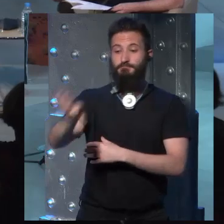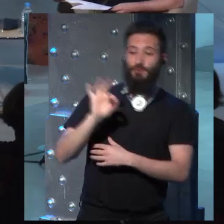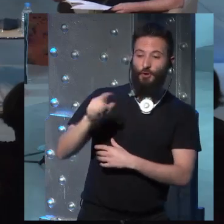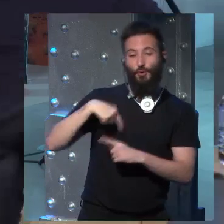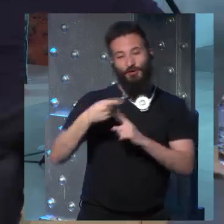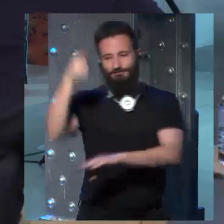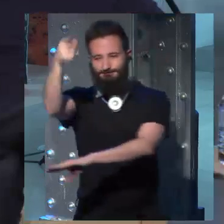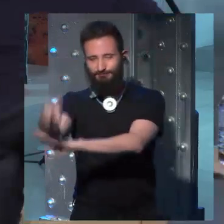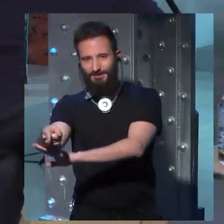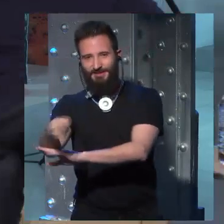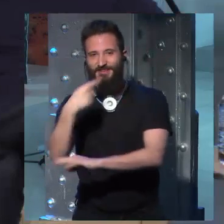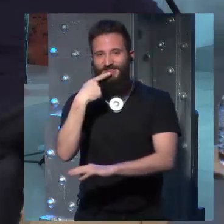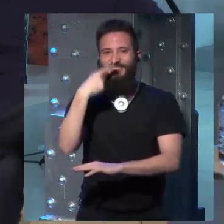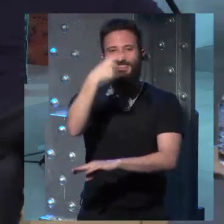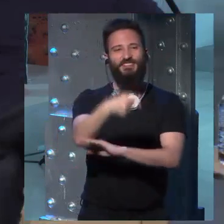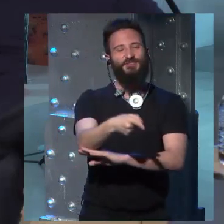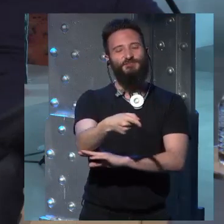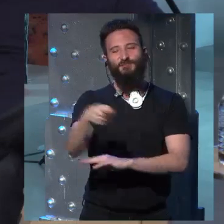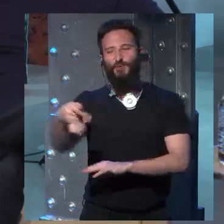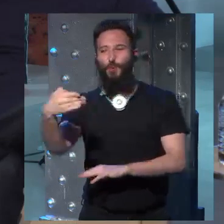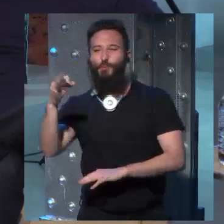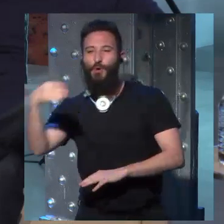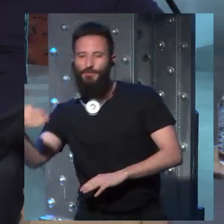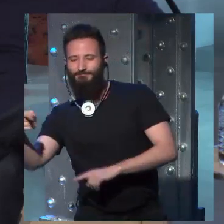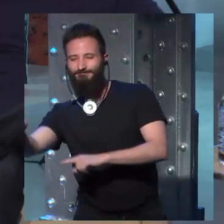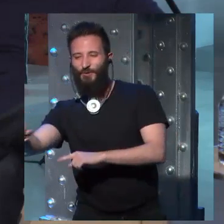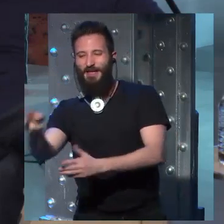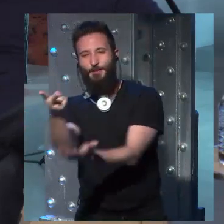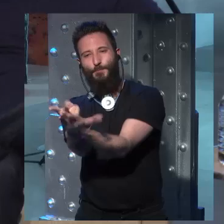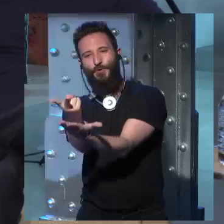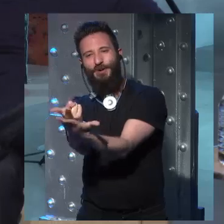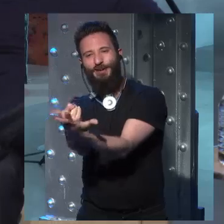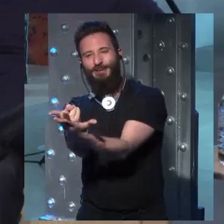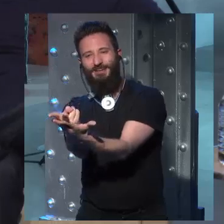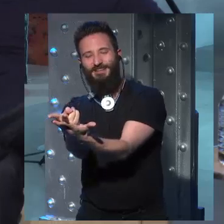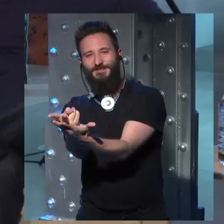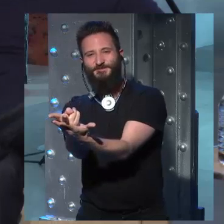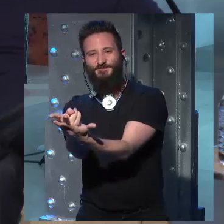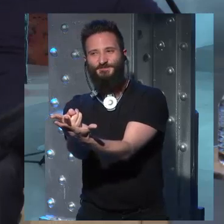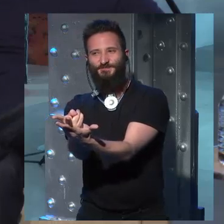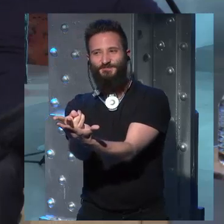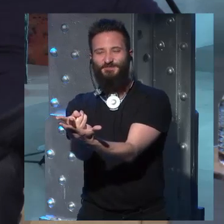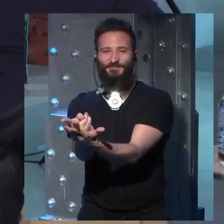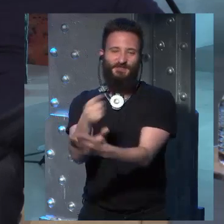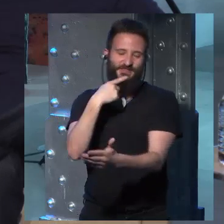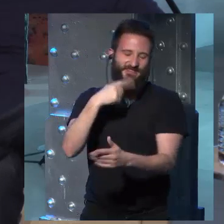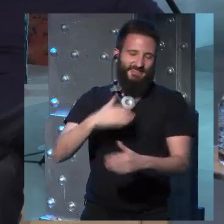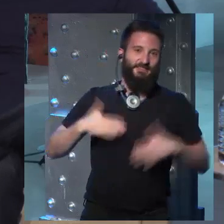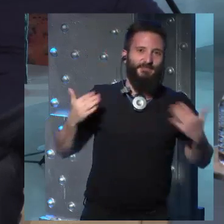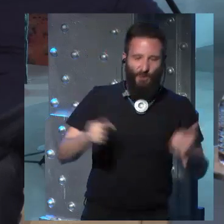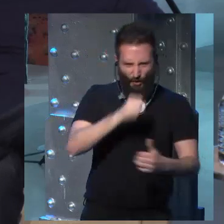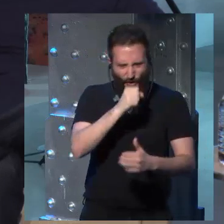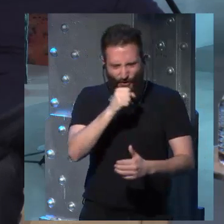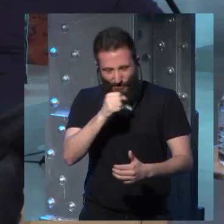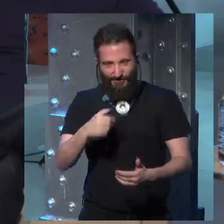director says, Bob, I think you're probably laying down on your back, you know, when you start hacking. And Ray, so I immediately thought,